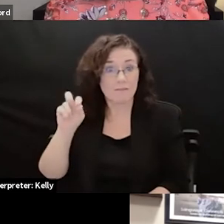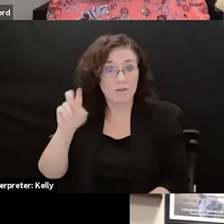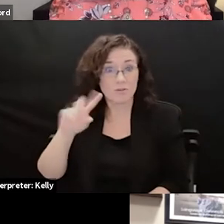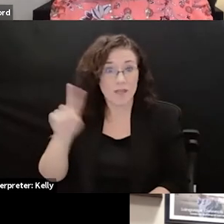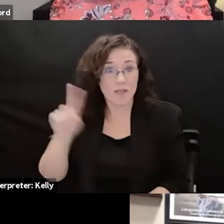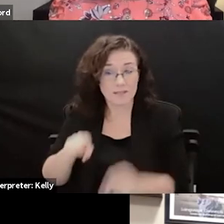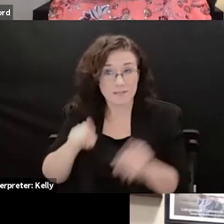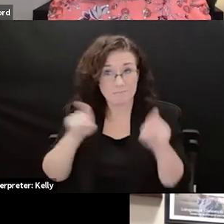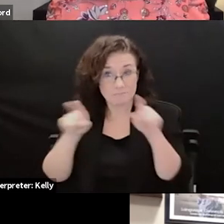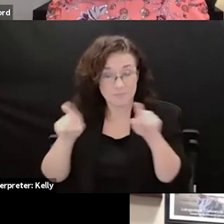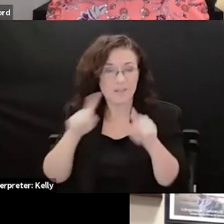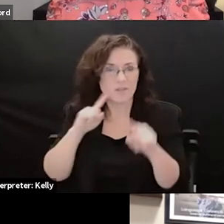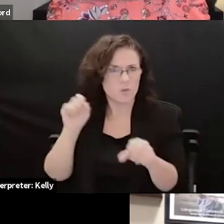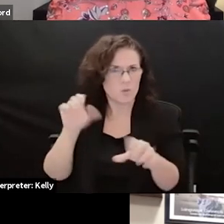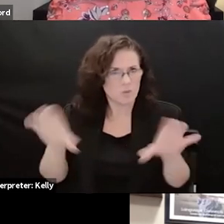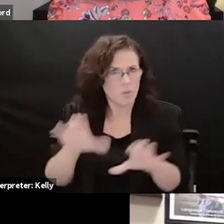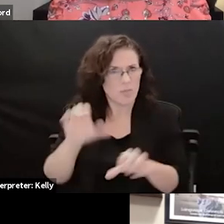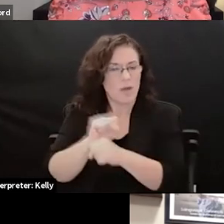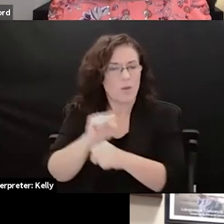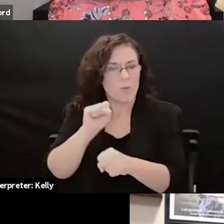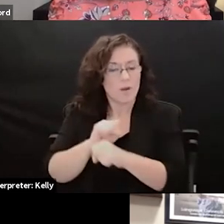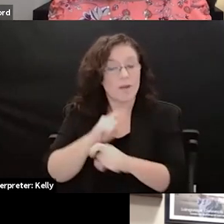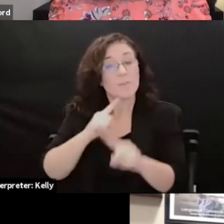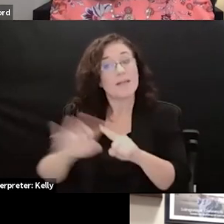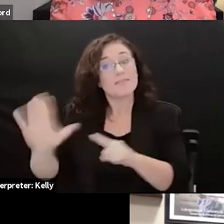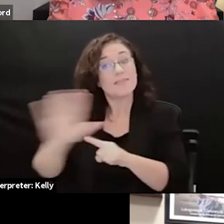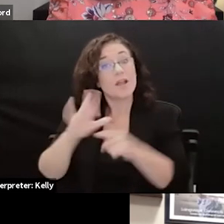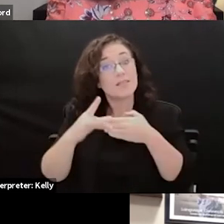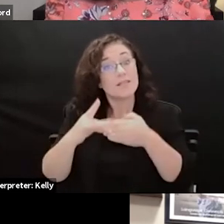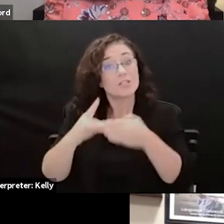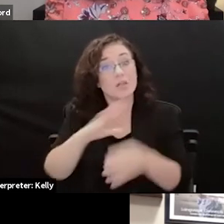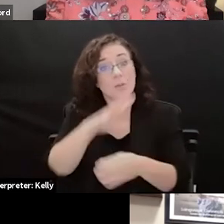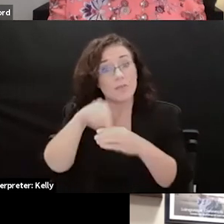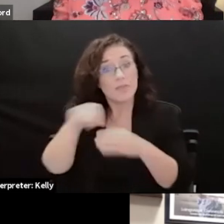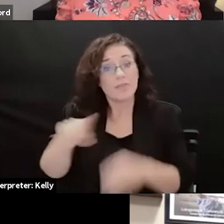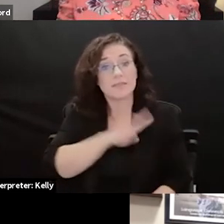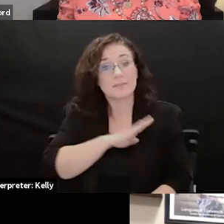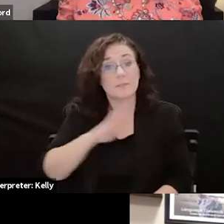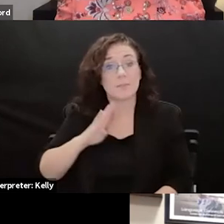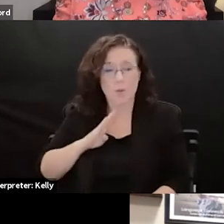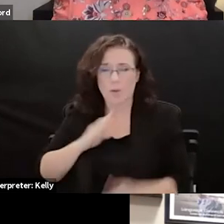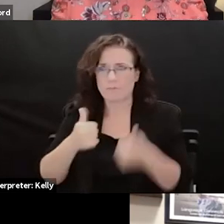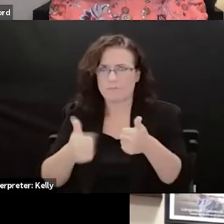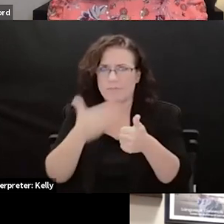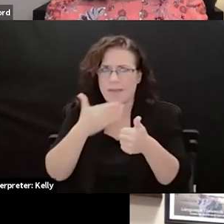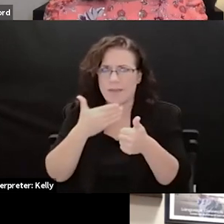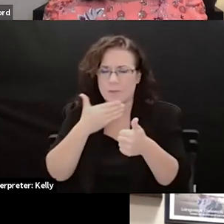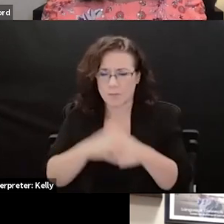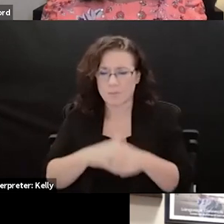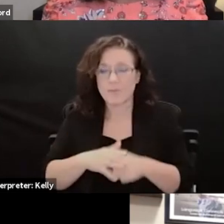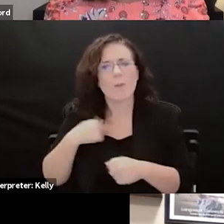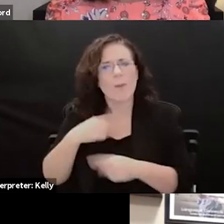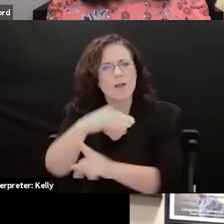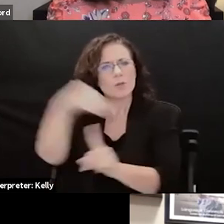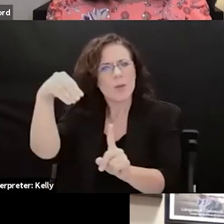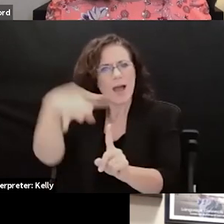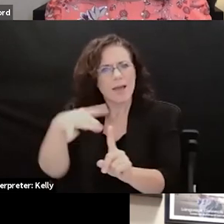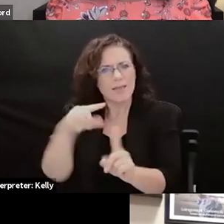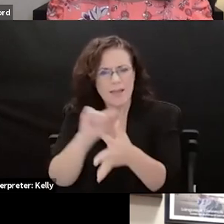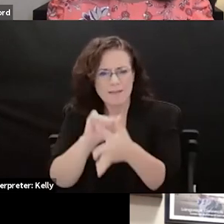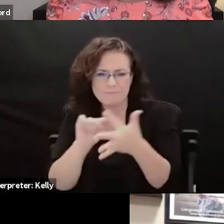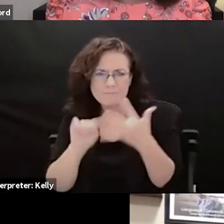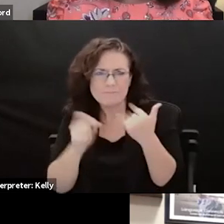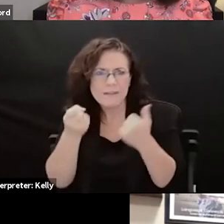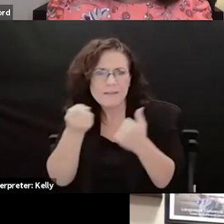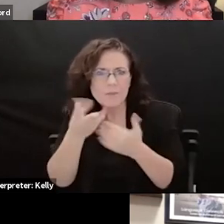assistance of miss larios horton and miss maldonado i love a few things in particular which i want to call out because they address